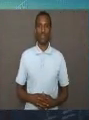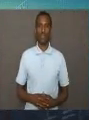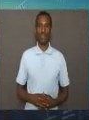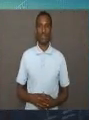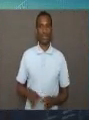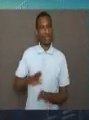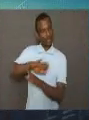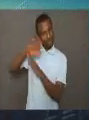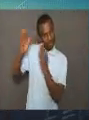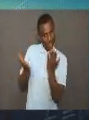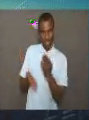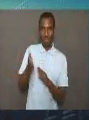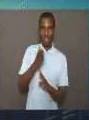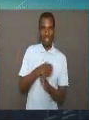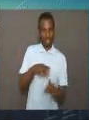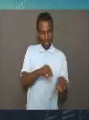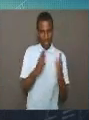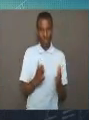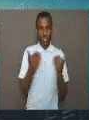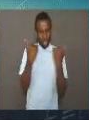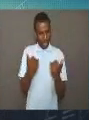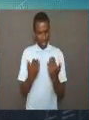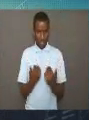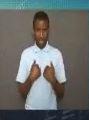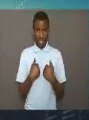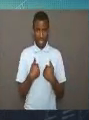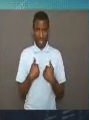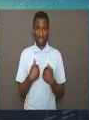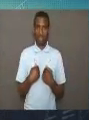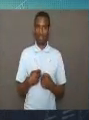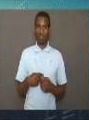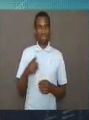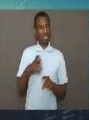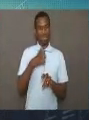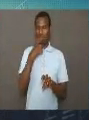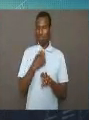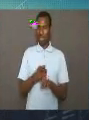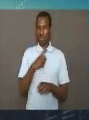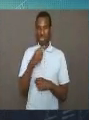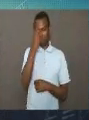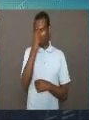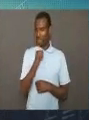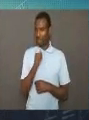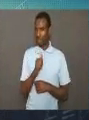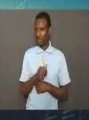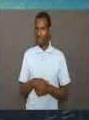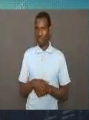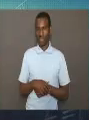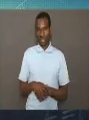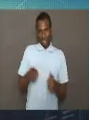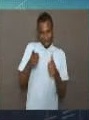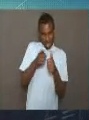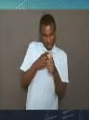Welcome back, students. I am sure this was not too difficult. The first